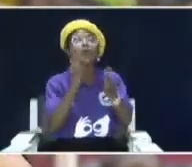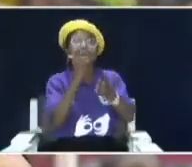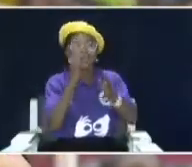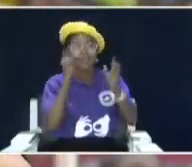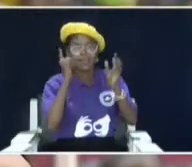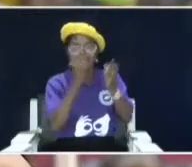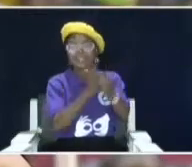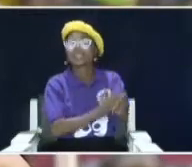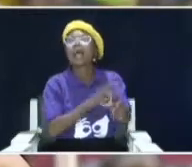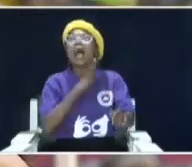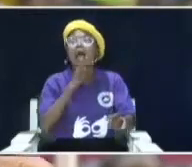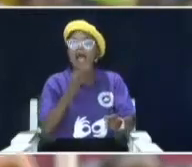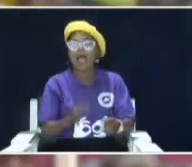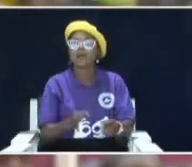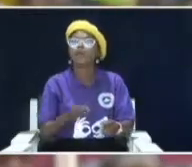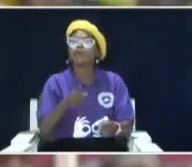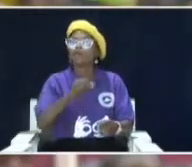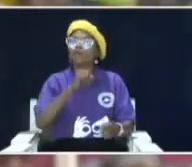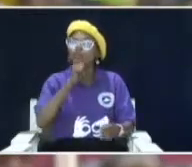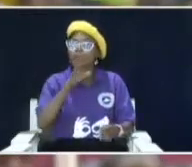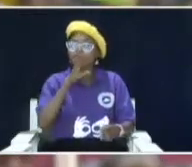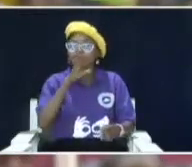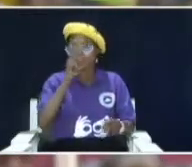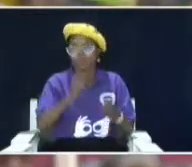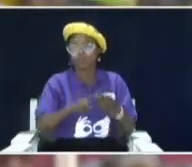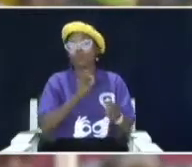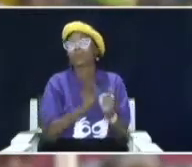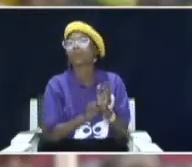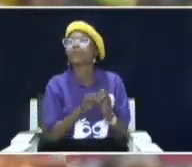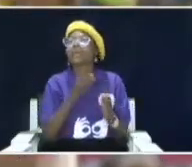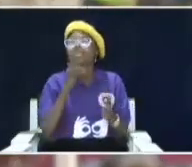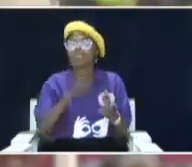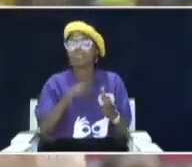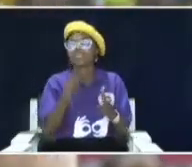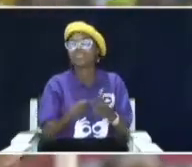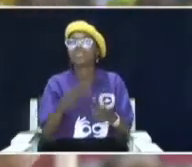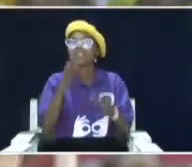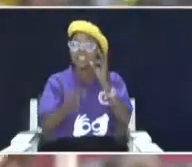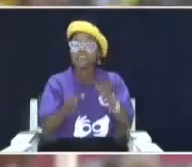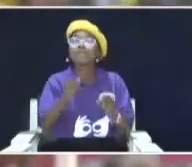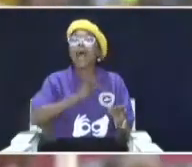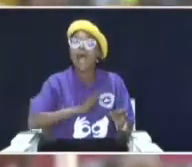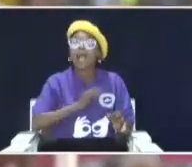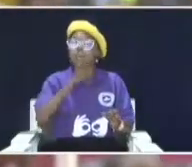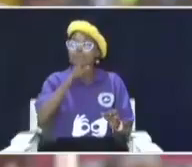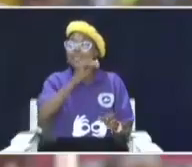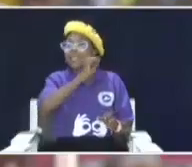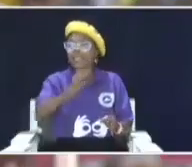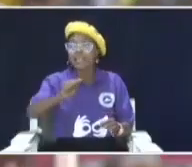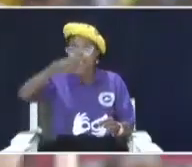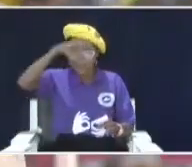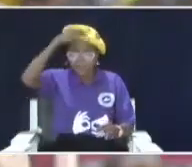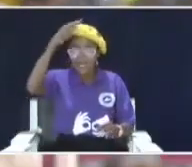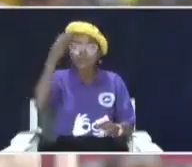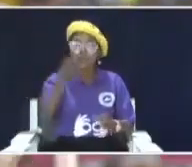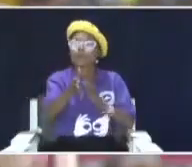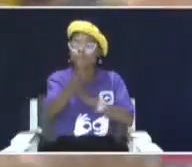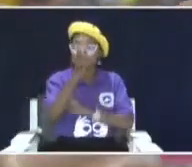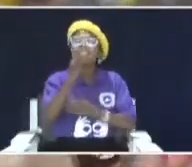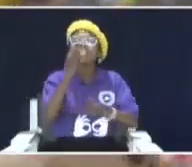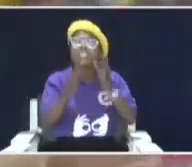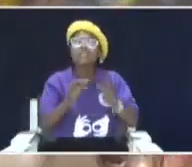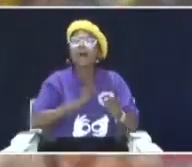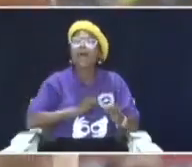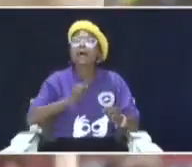you will not be the one to recount. He said, then, if I be a man of God, if I'm in partnership